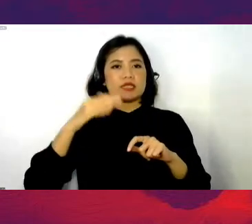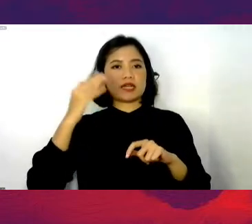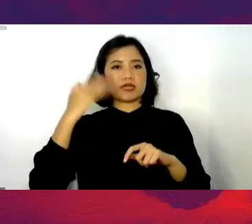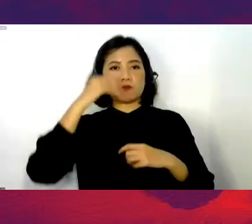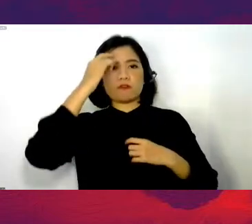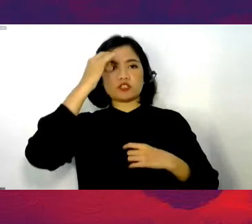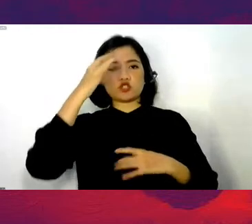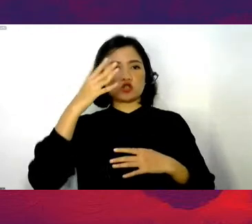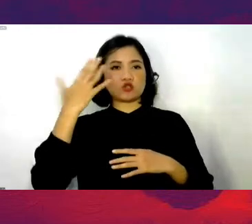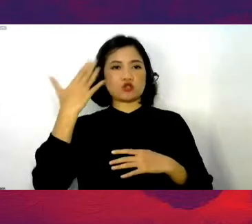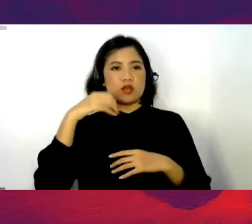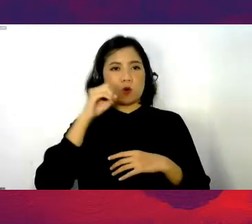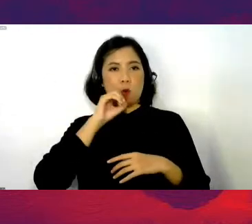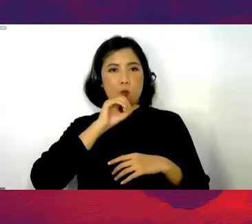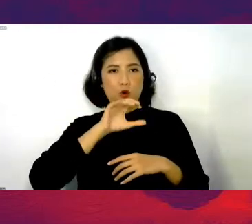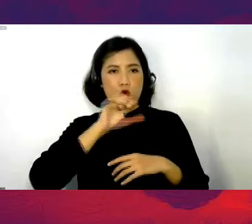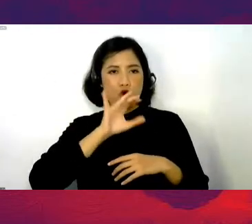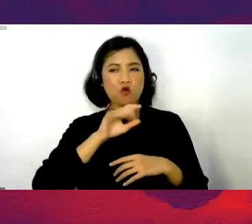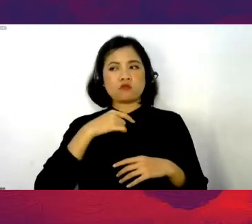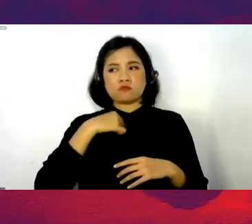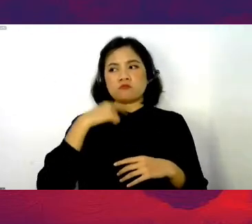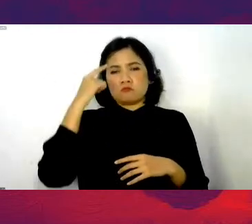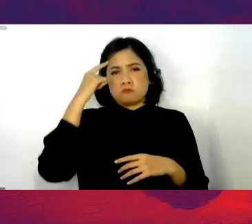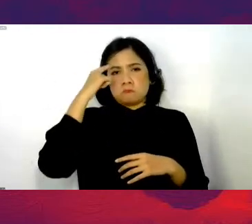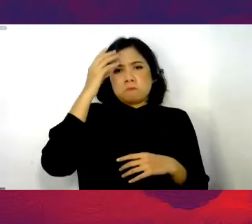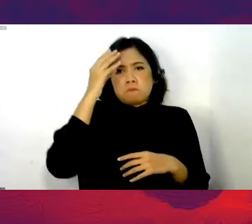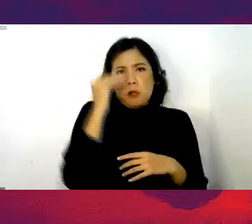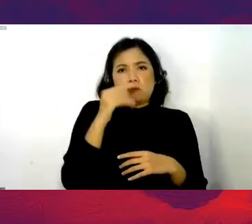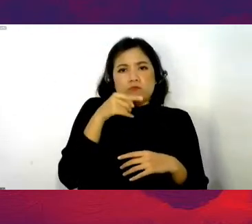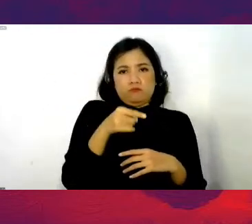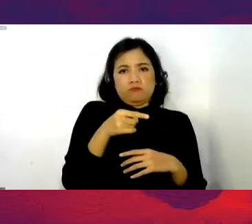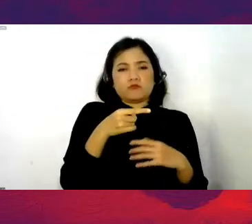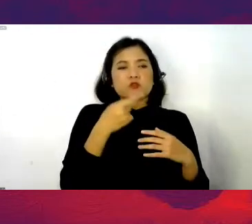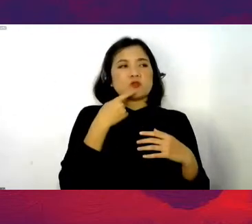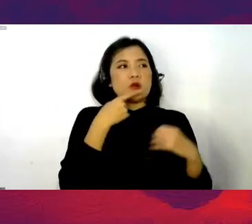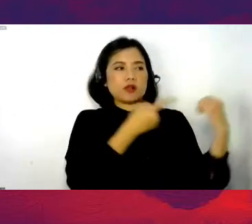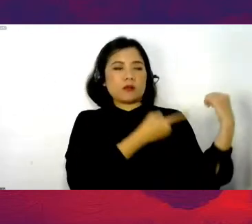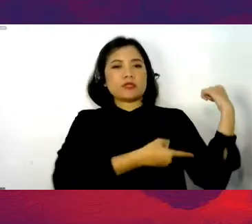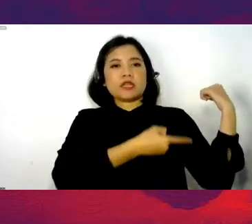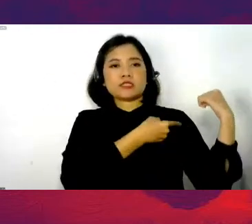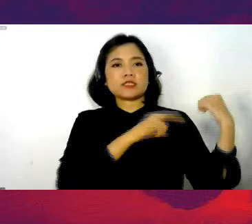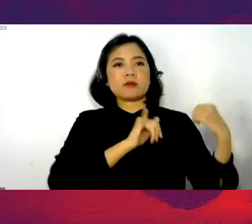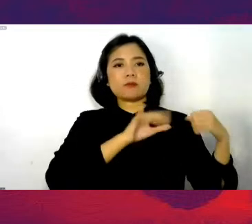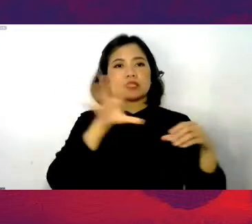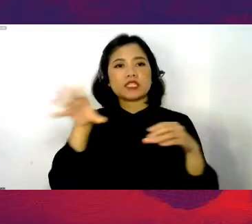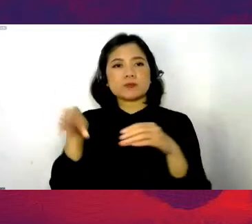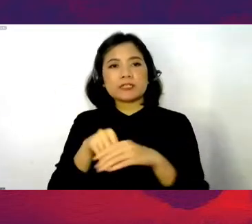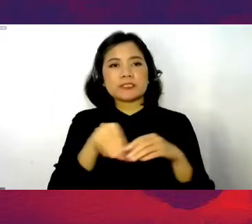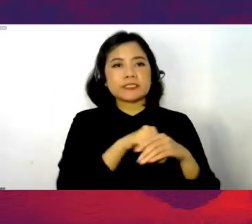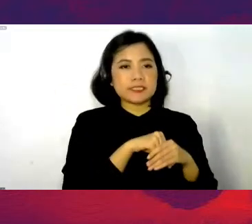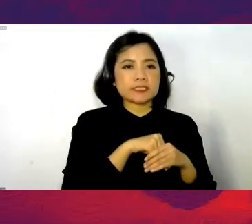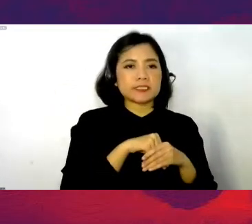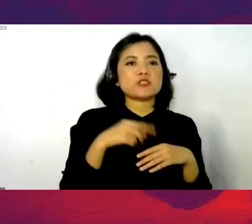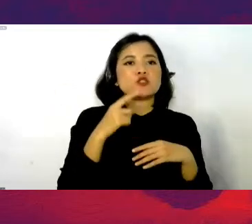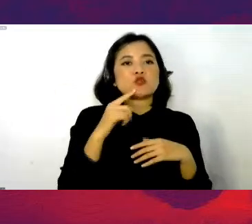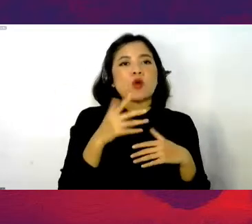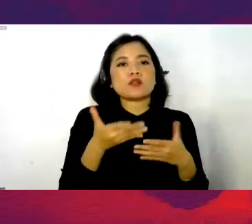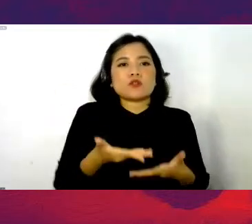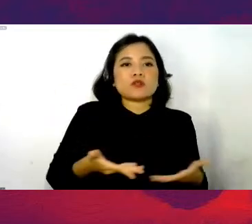attending here. And also with my colleague, dear friends, and also partner in